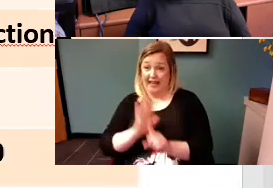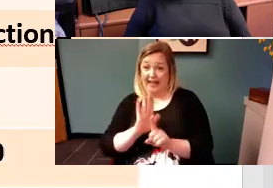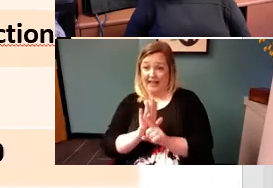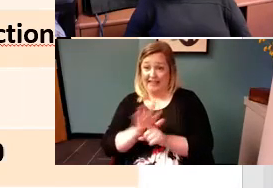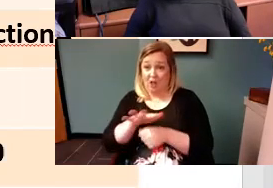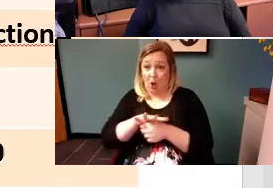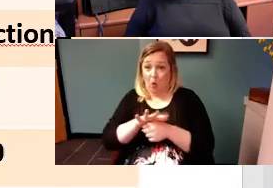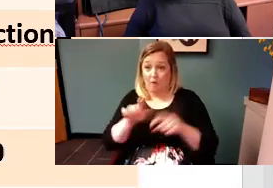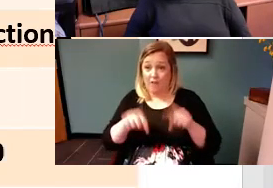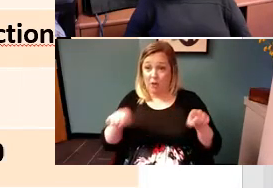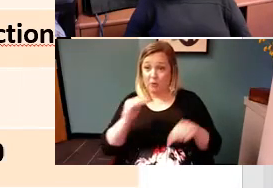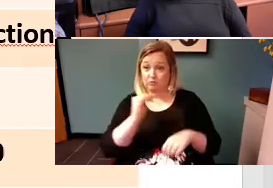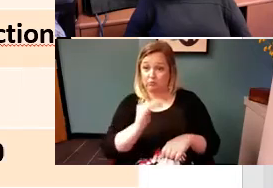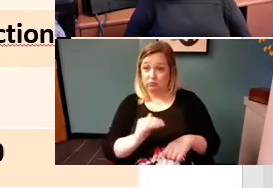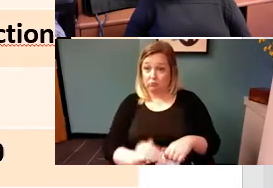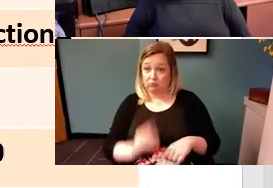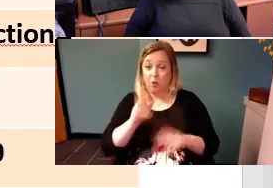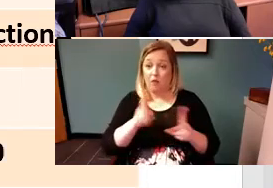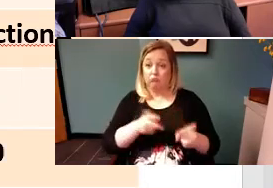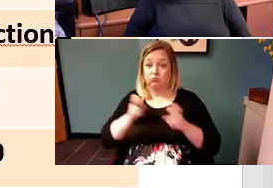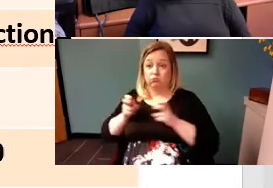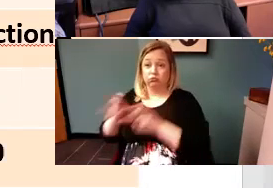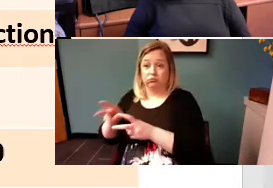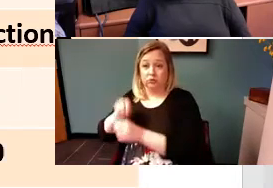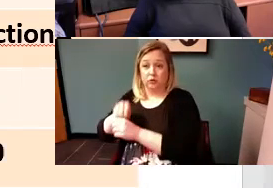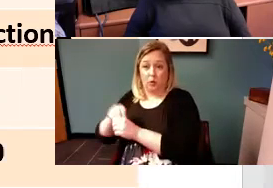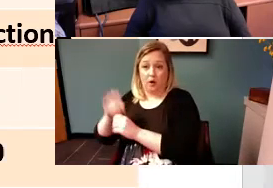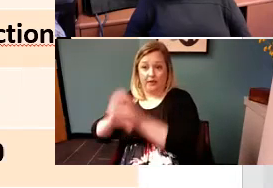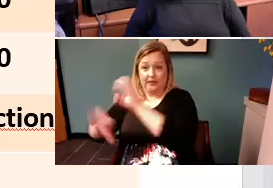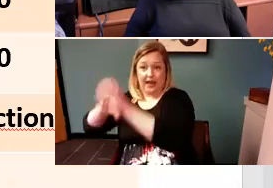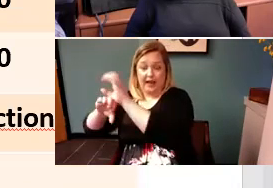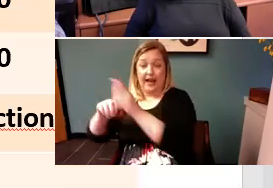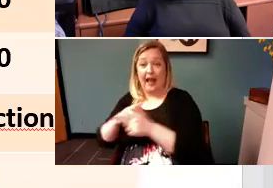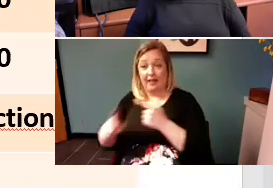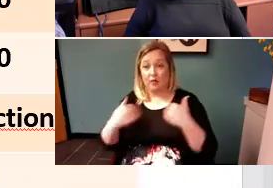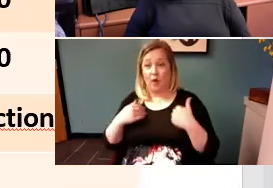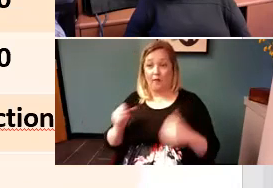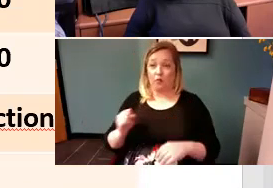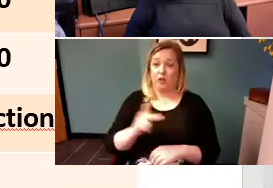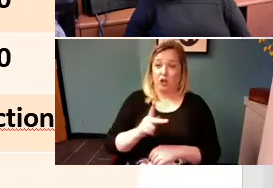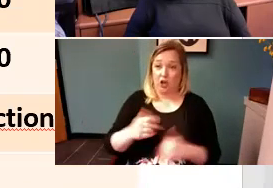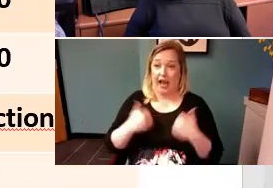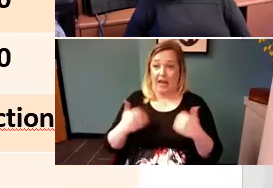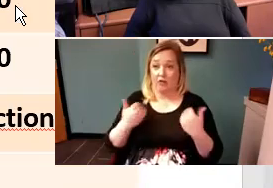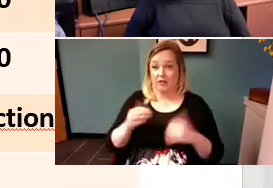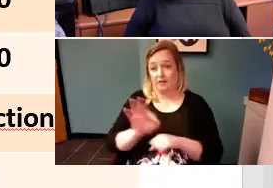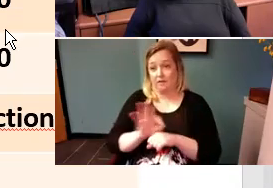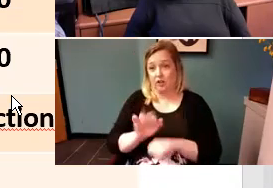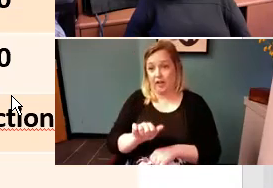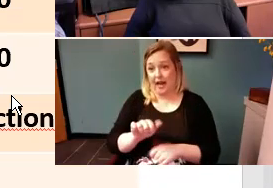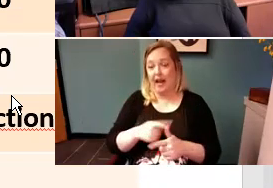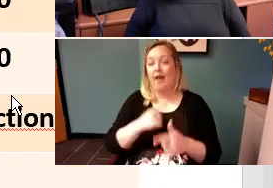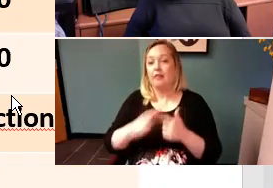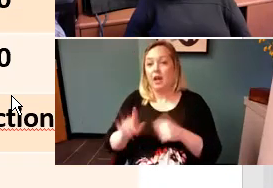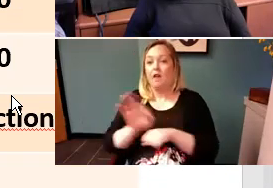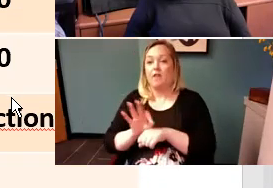the stack, and then function B is called with the return address function of function A. And then function B is called, all the